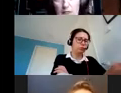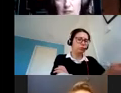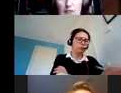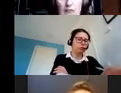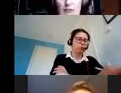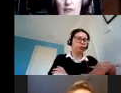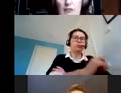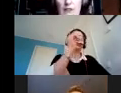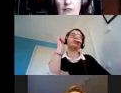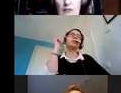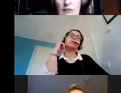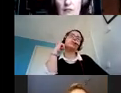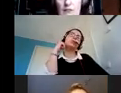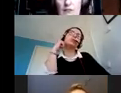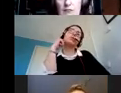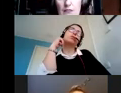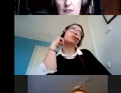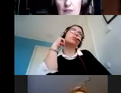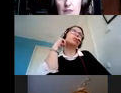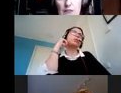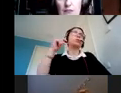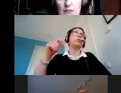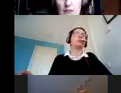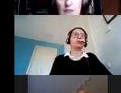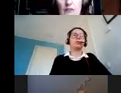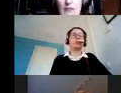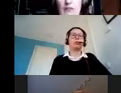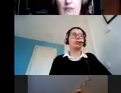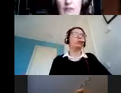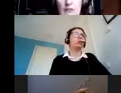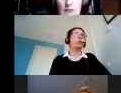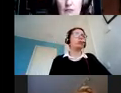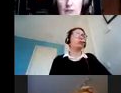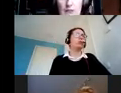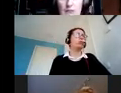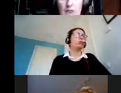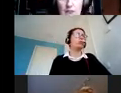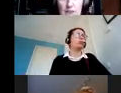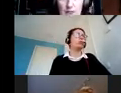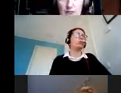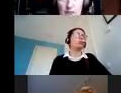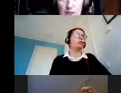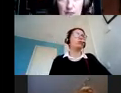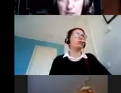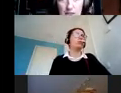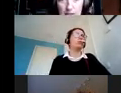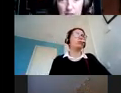from Marta and from Giacomo Cremonesi and Marta Bordignon, non-judicial remedies are